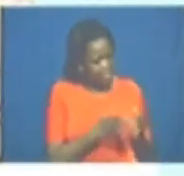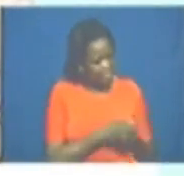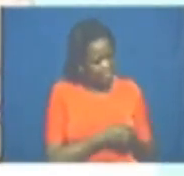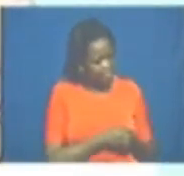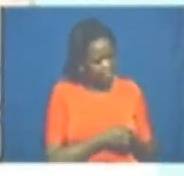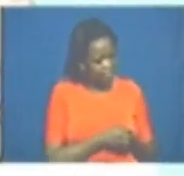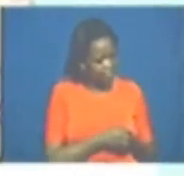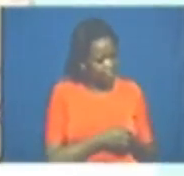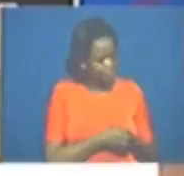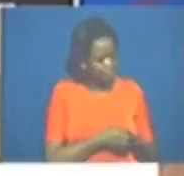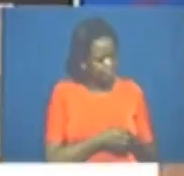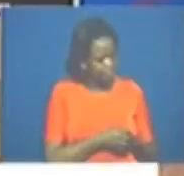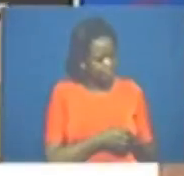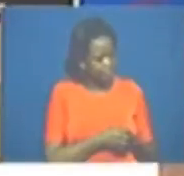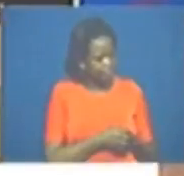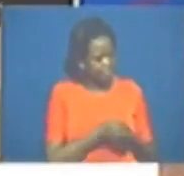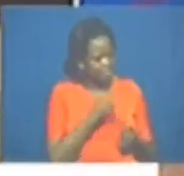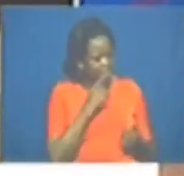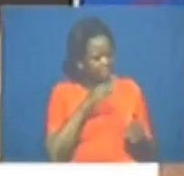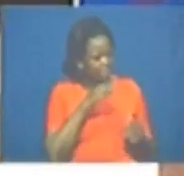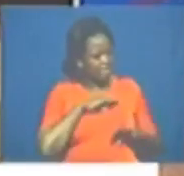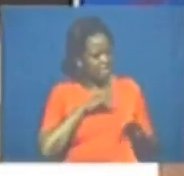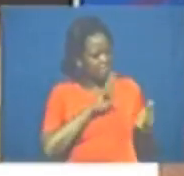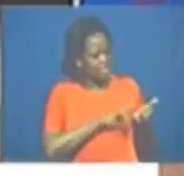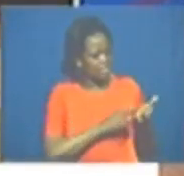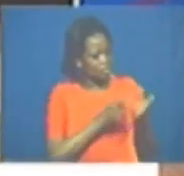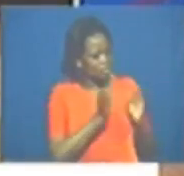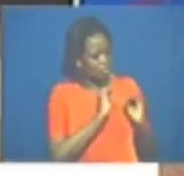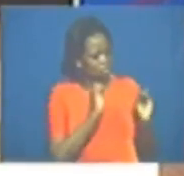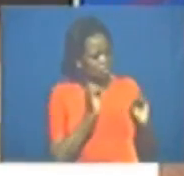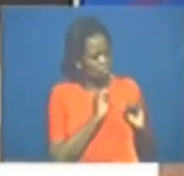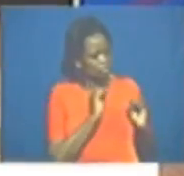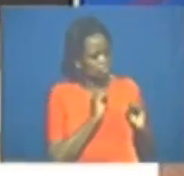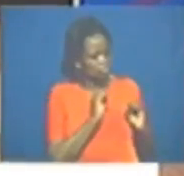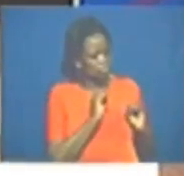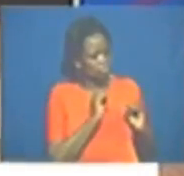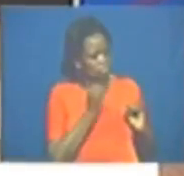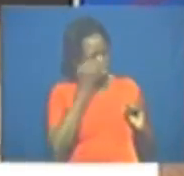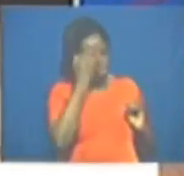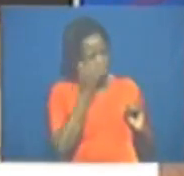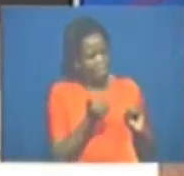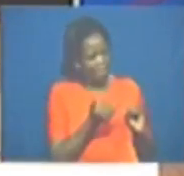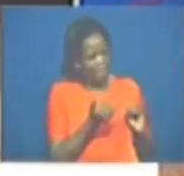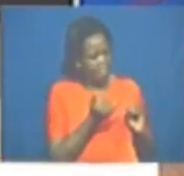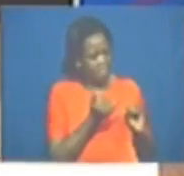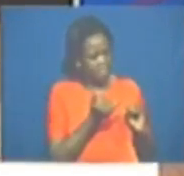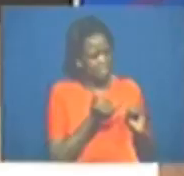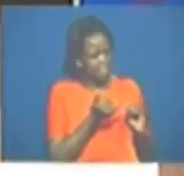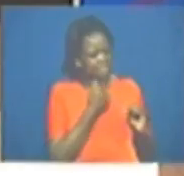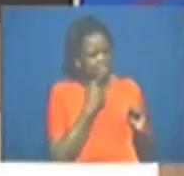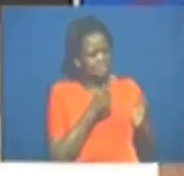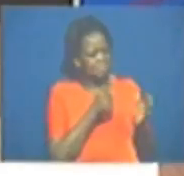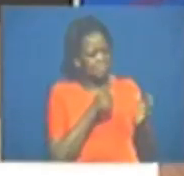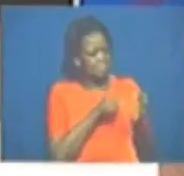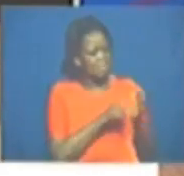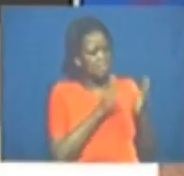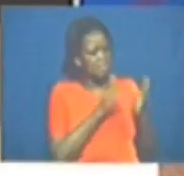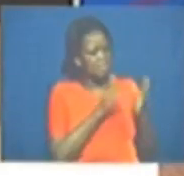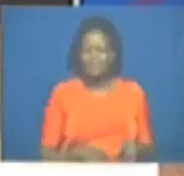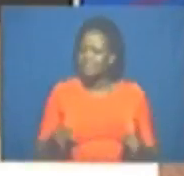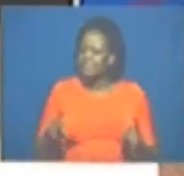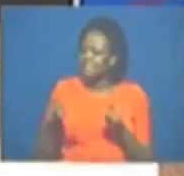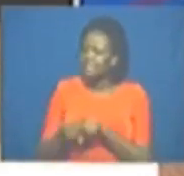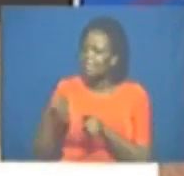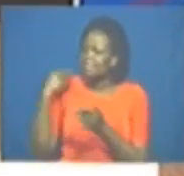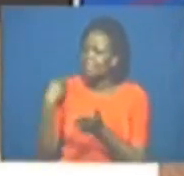you know, inadequate resources as one of the main challenges in running devolution. But money has never been enough. Even here in this this station